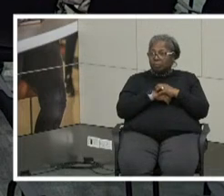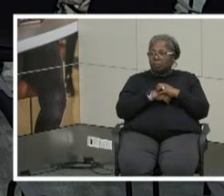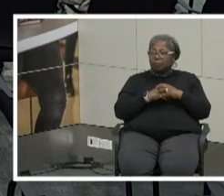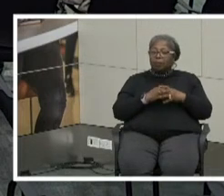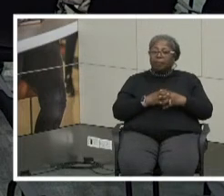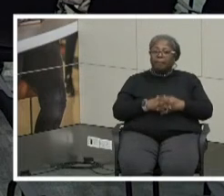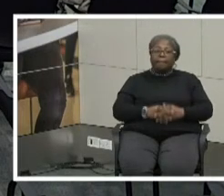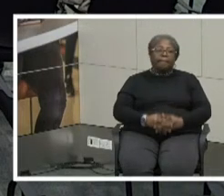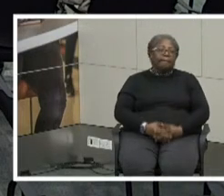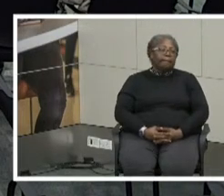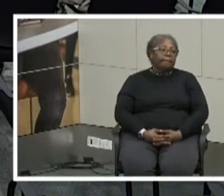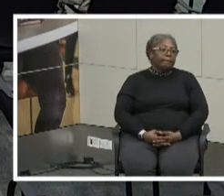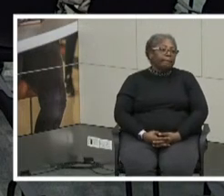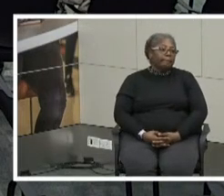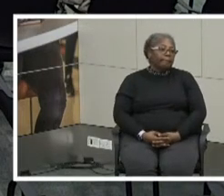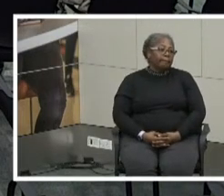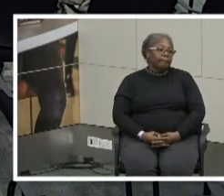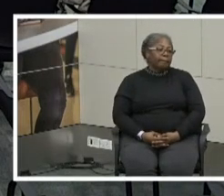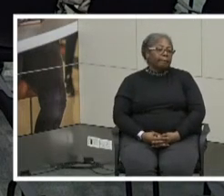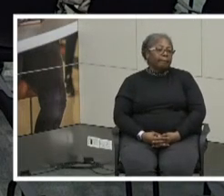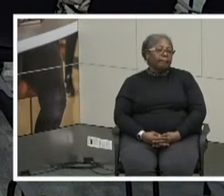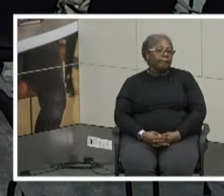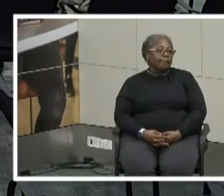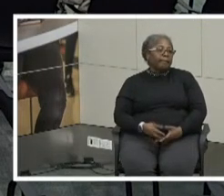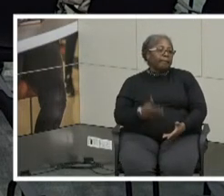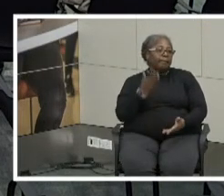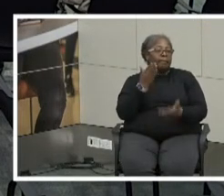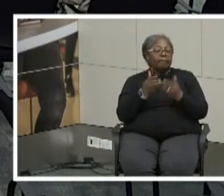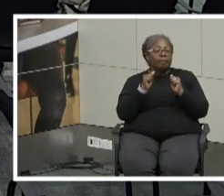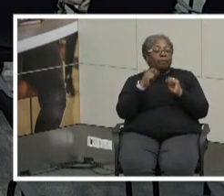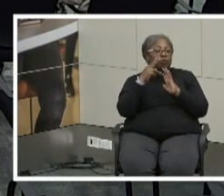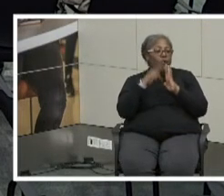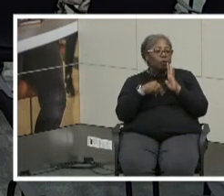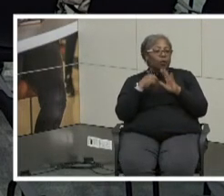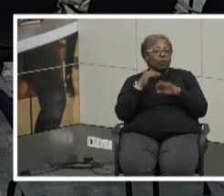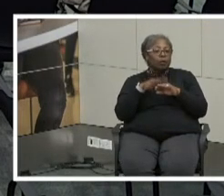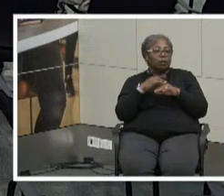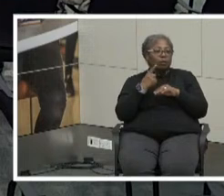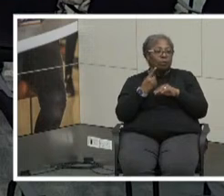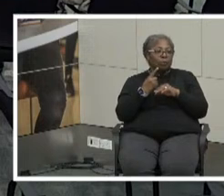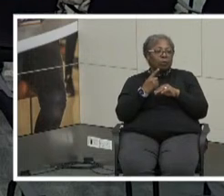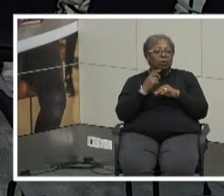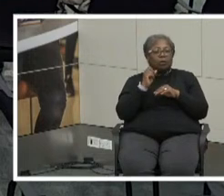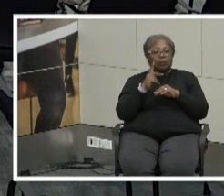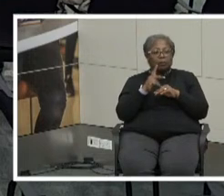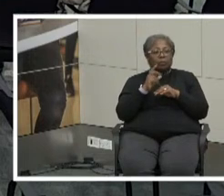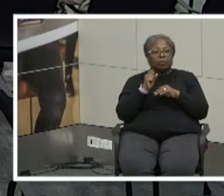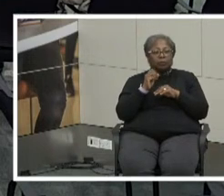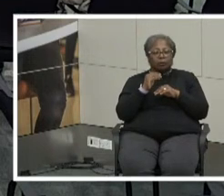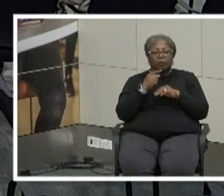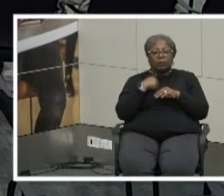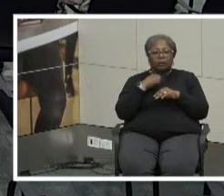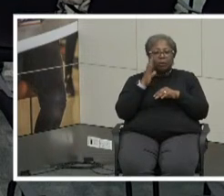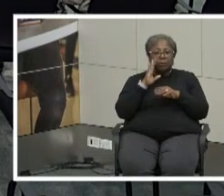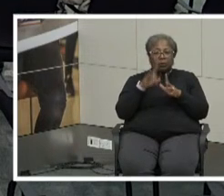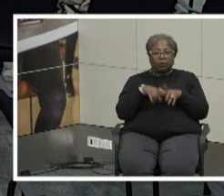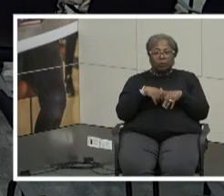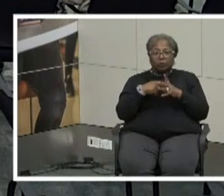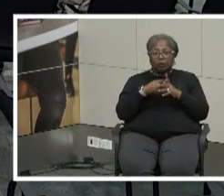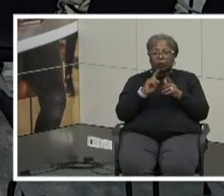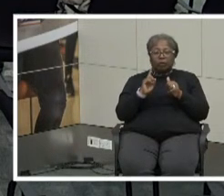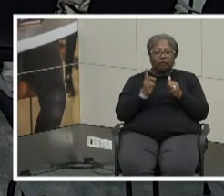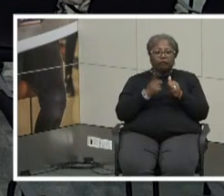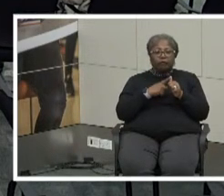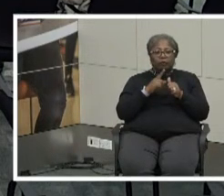you it's okay okay well maybe you can maybe you can read it on the one that's on the thing okay so I'm going to start the